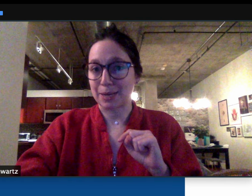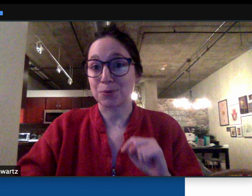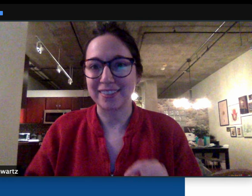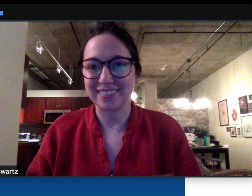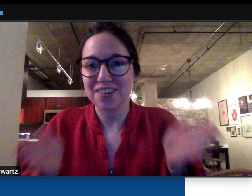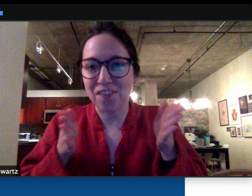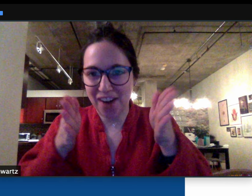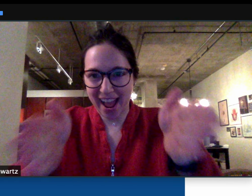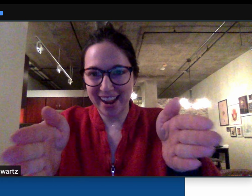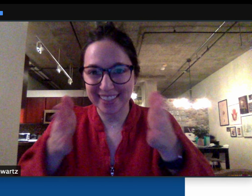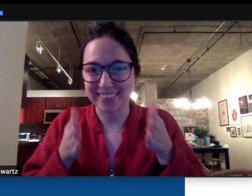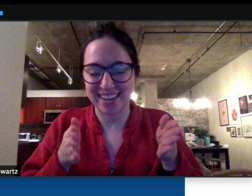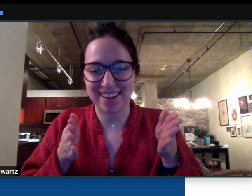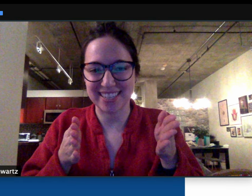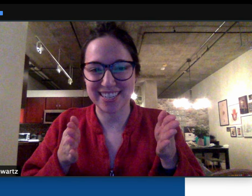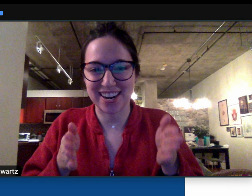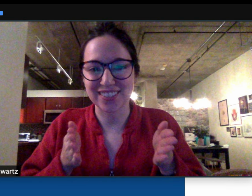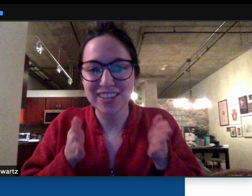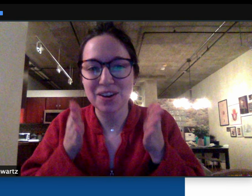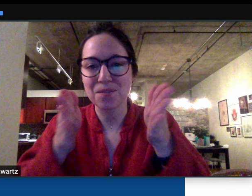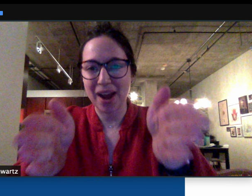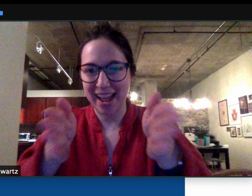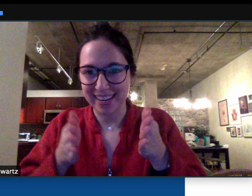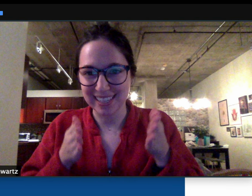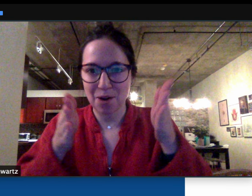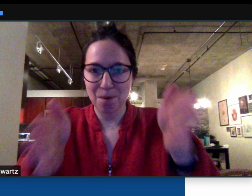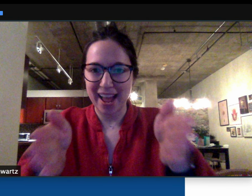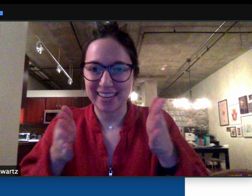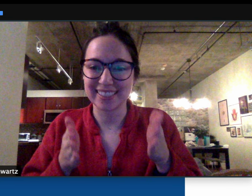We skipped one. Way, get ready, go.